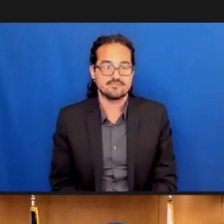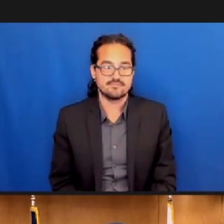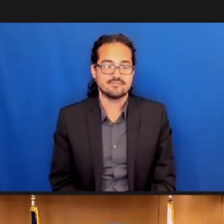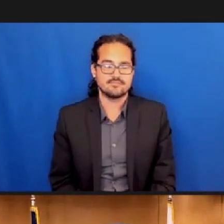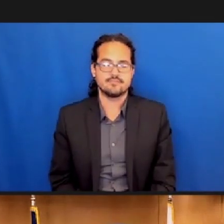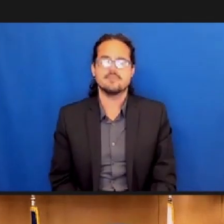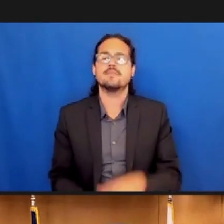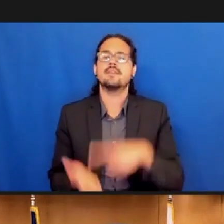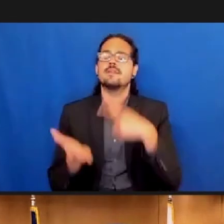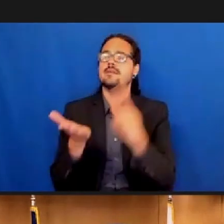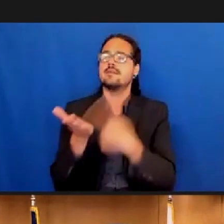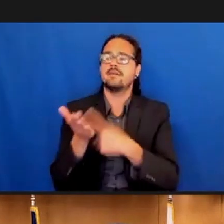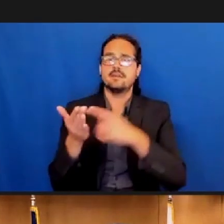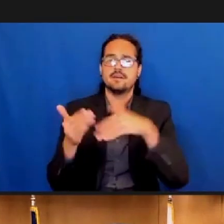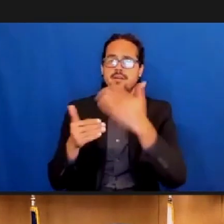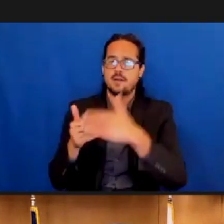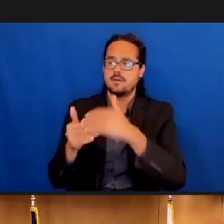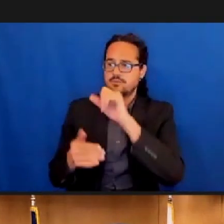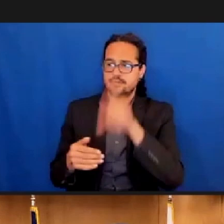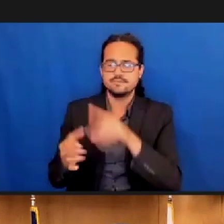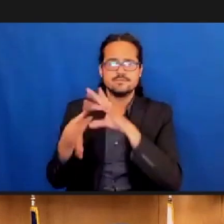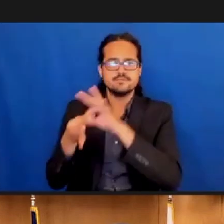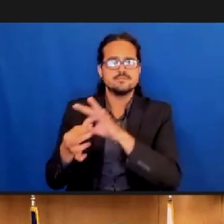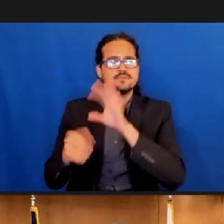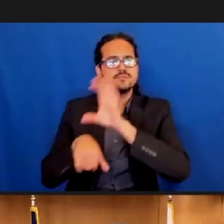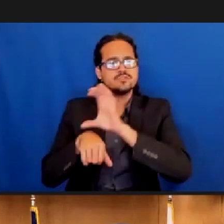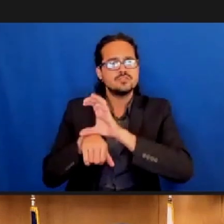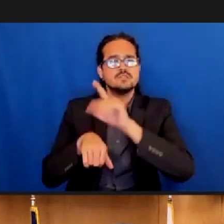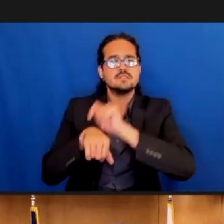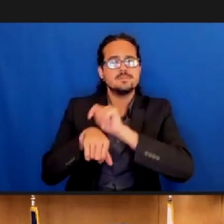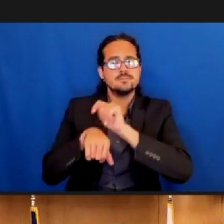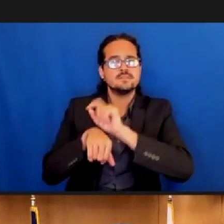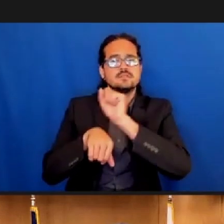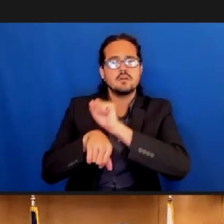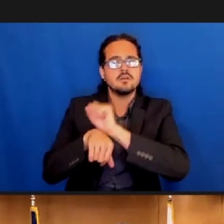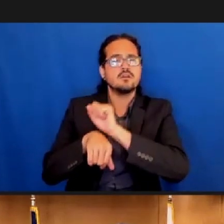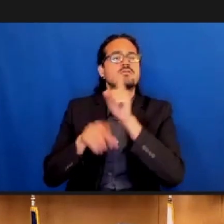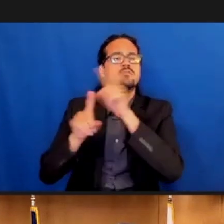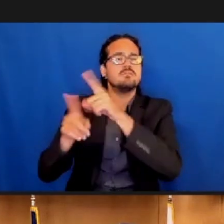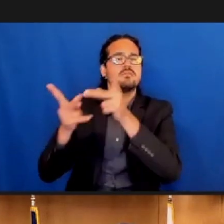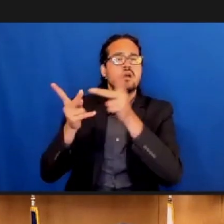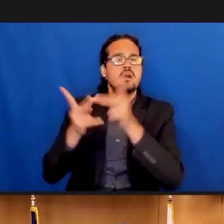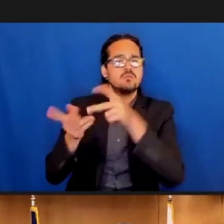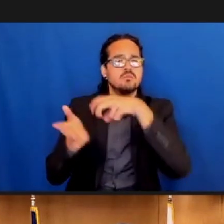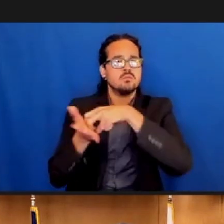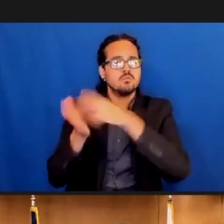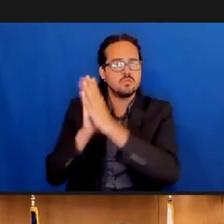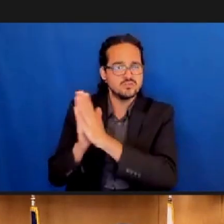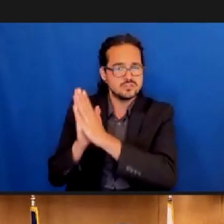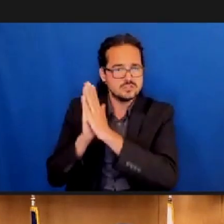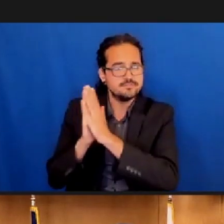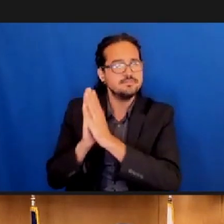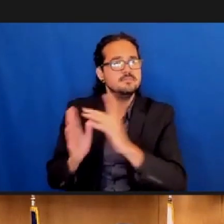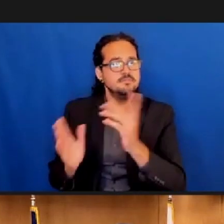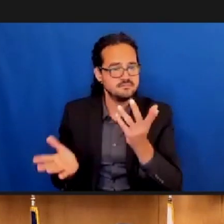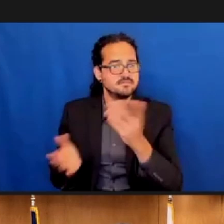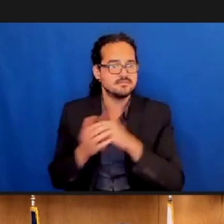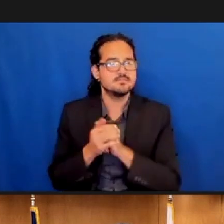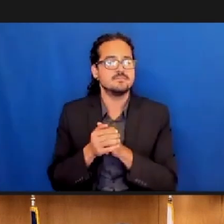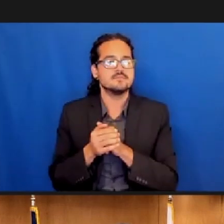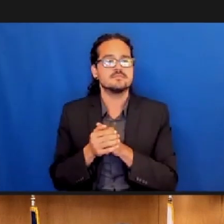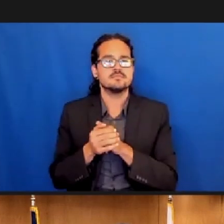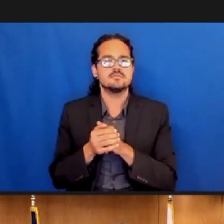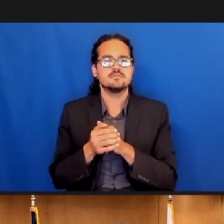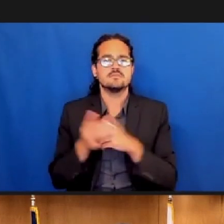economy in terms of changing indoor capacity and what was allowed, what wasn't. So, and this beyond the blueprint